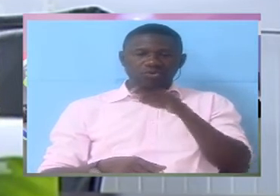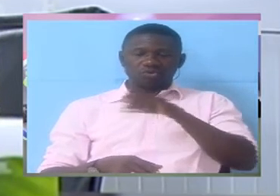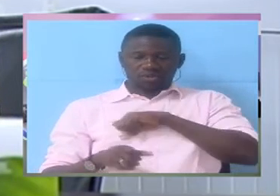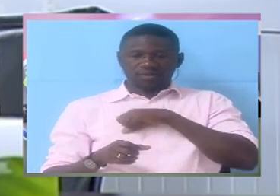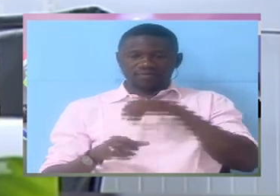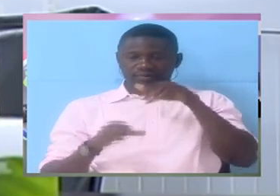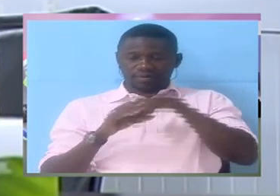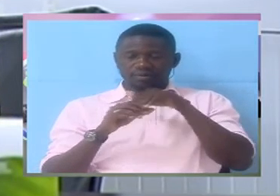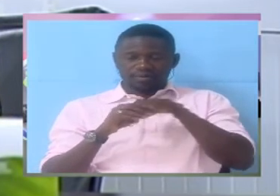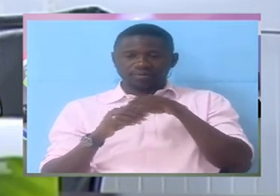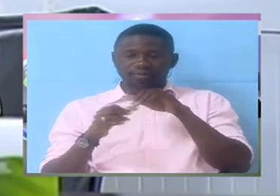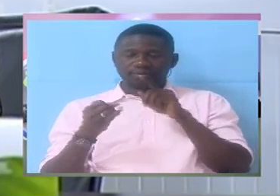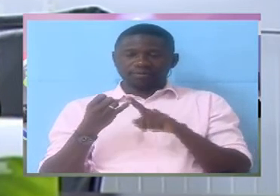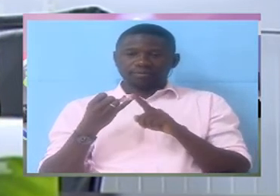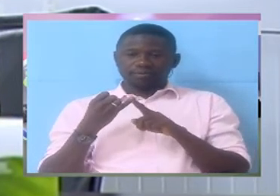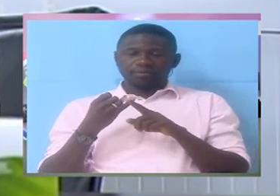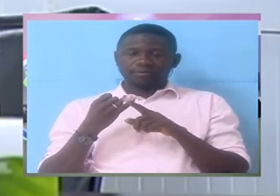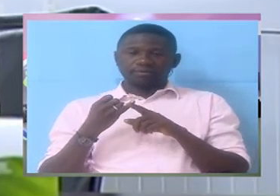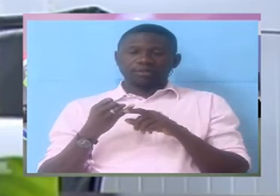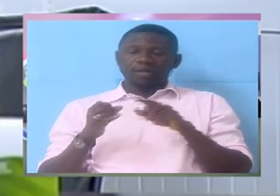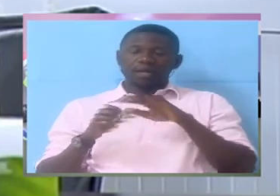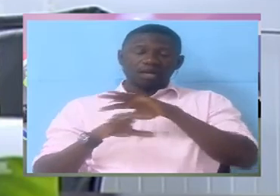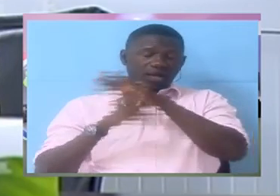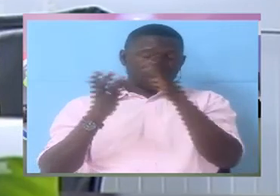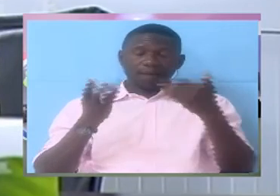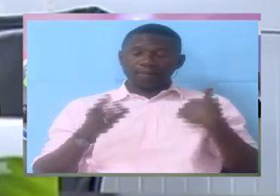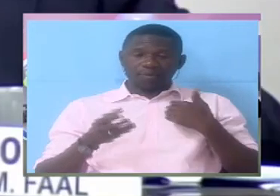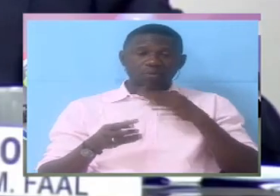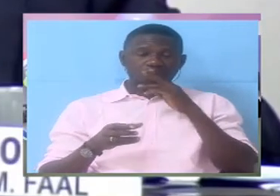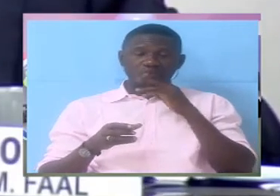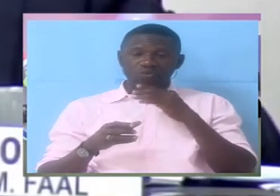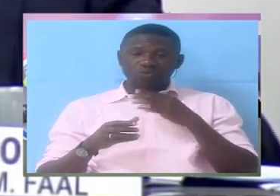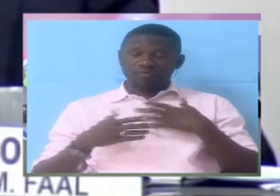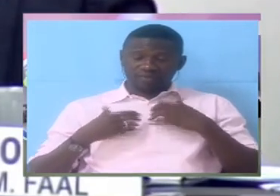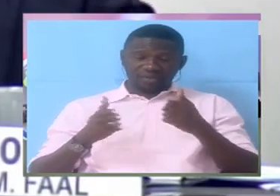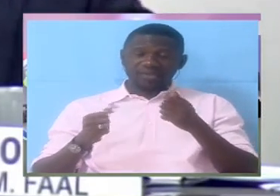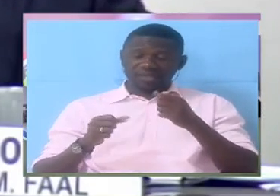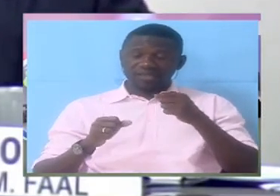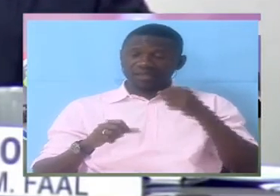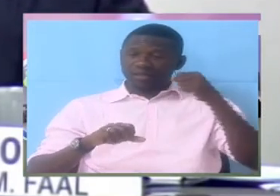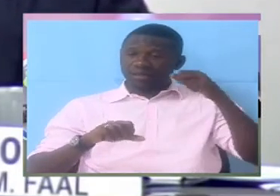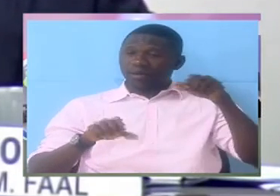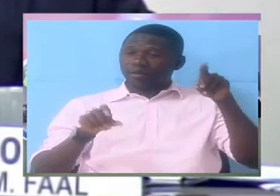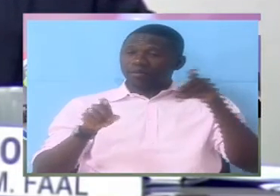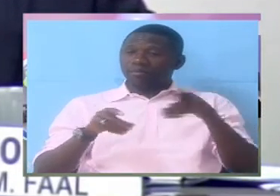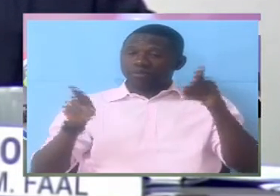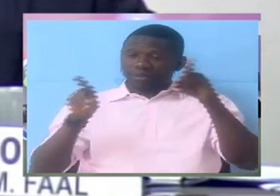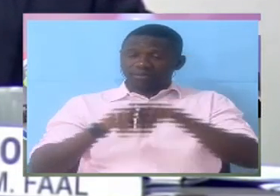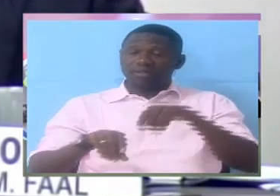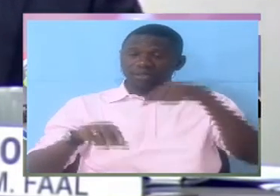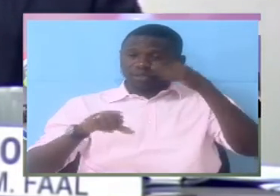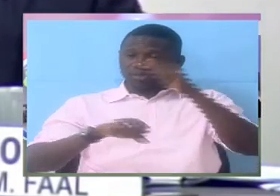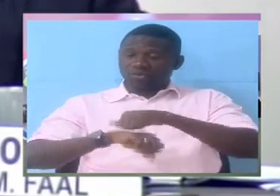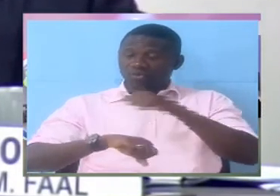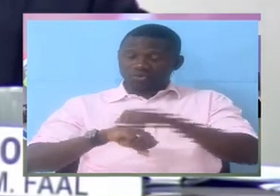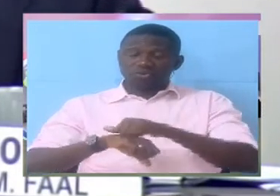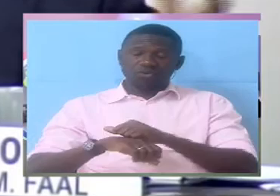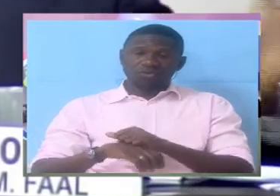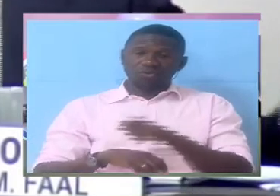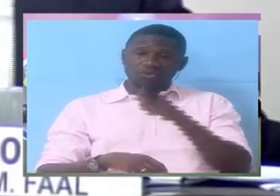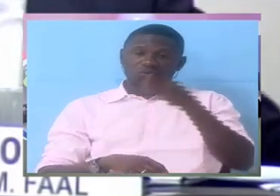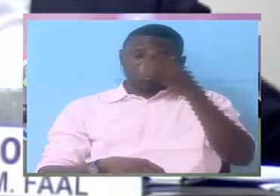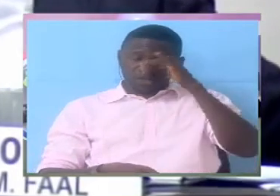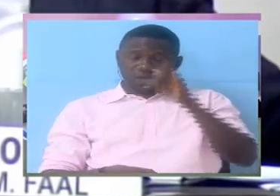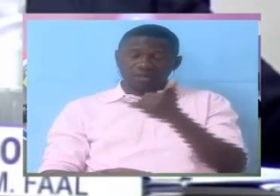included, are those who physically perpetrated the torture. You agreed